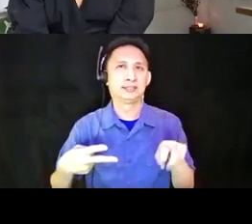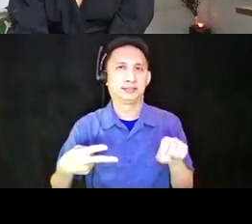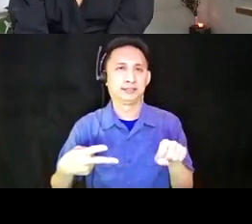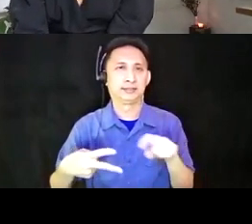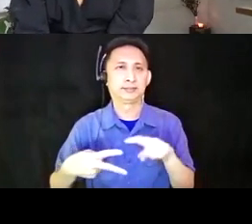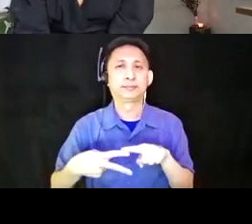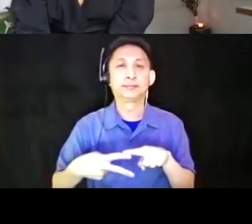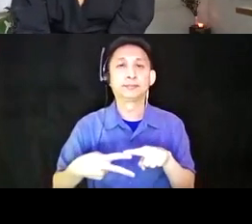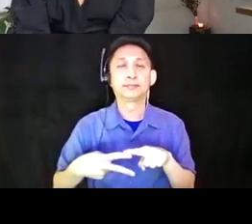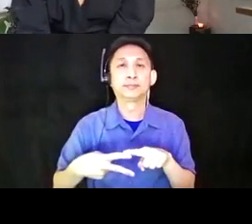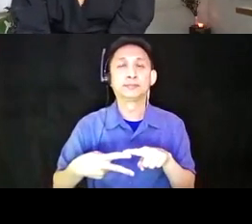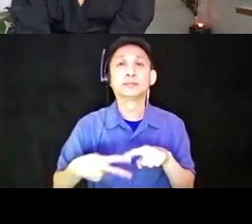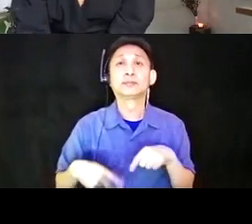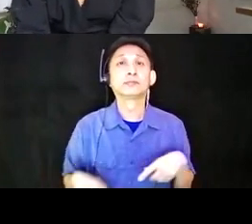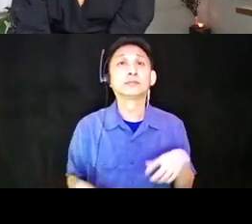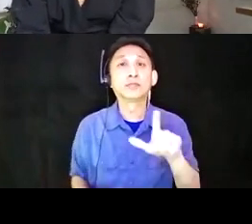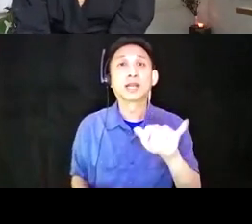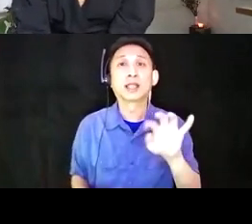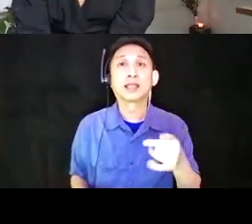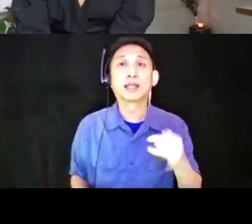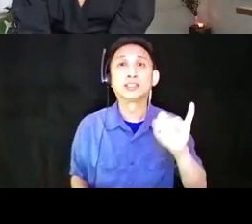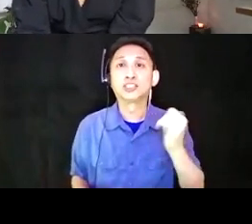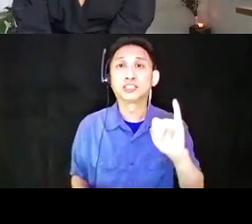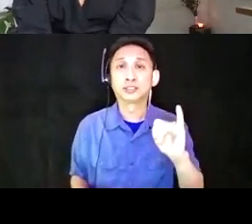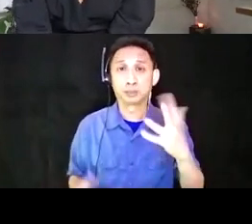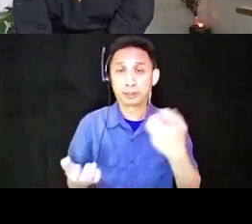Lingji, do you want us to speak a little bit to the mudras?